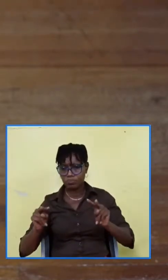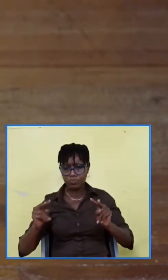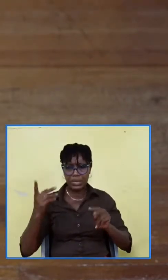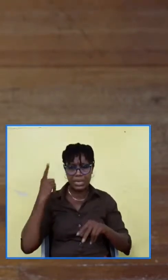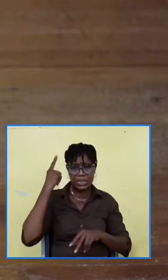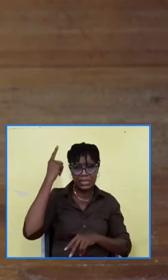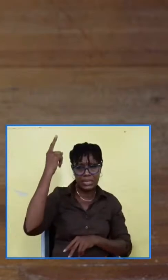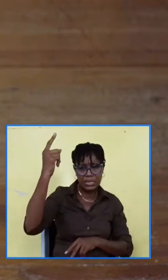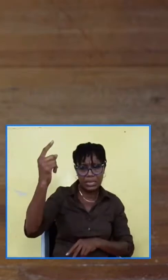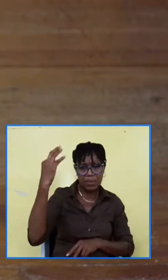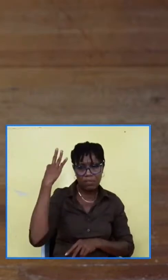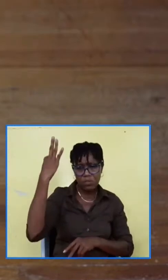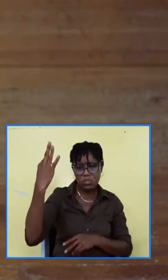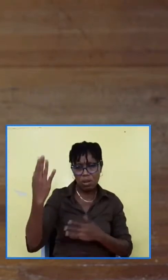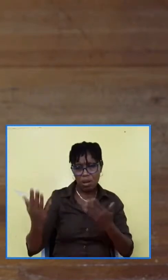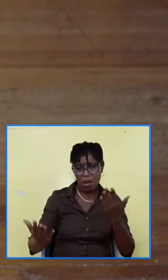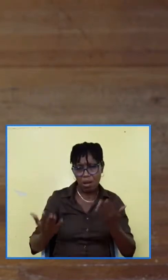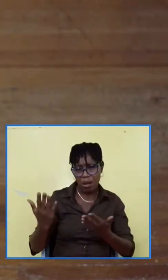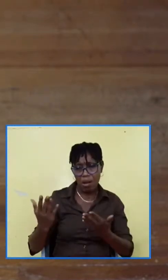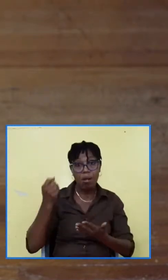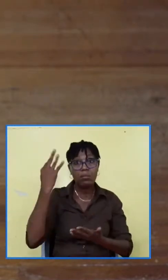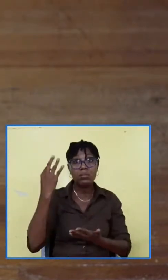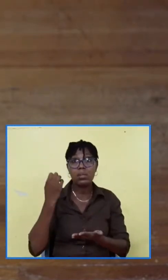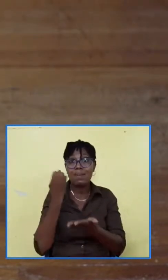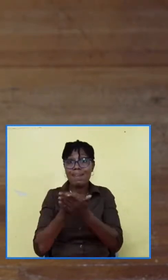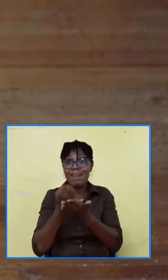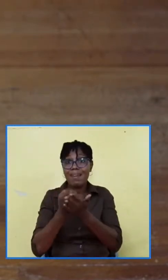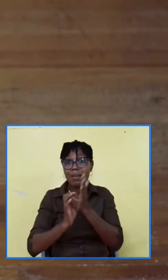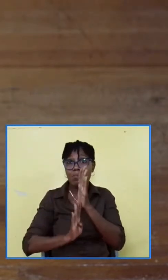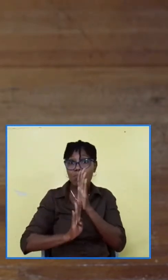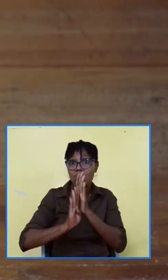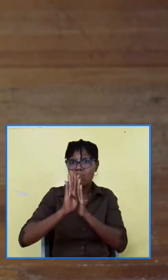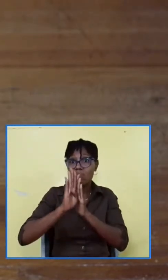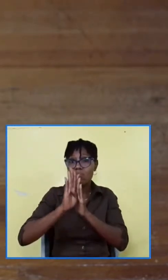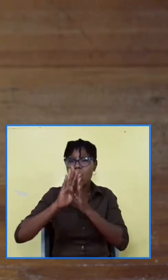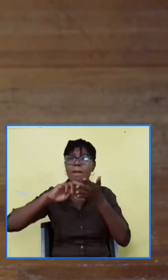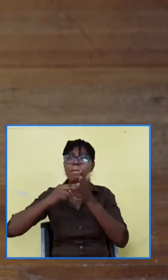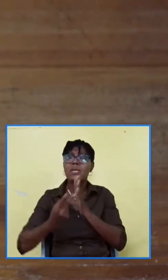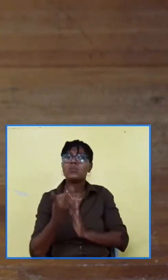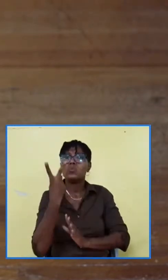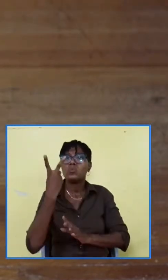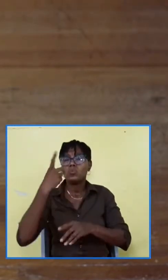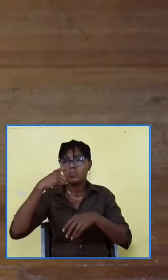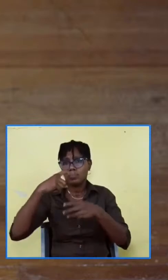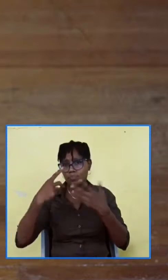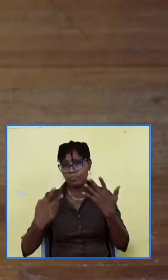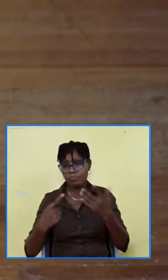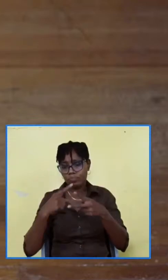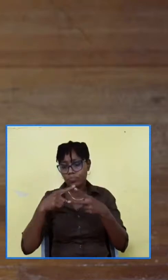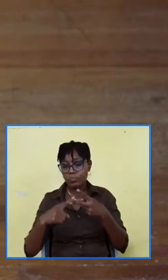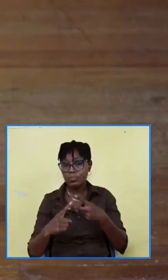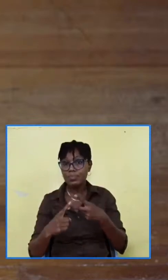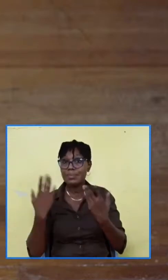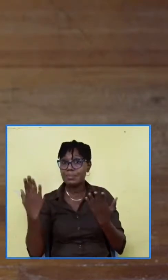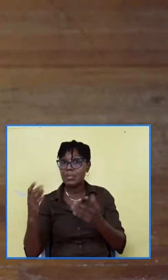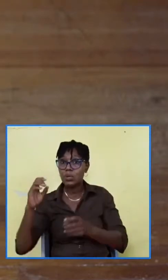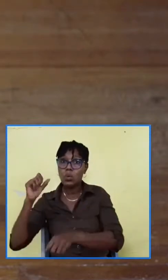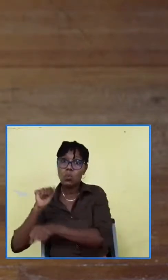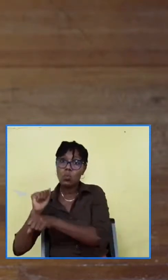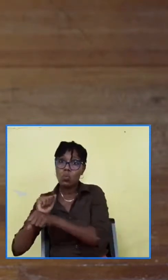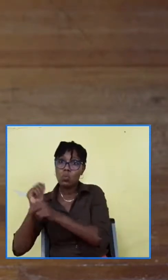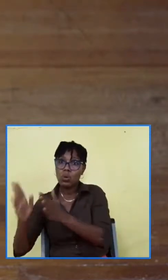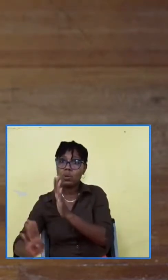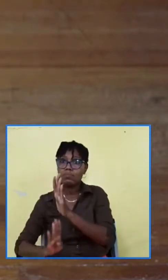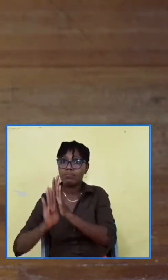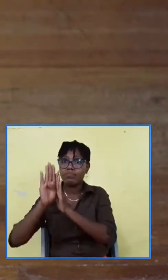economic growth brings two things. It could bring two things. More work, well, change in workers, delta up or down, and delta